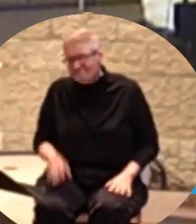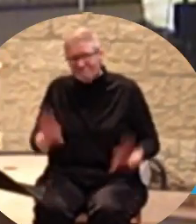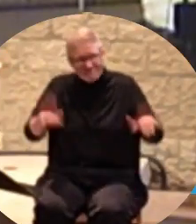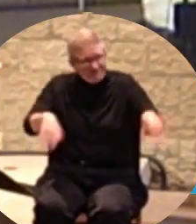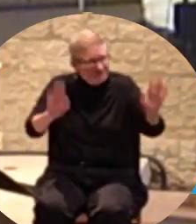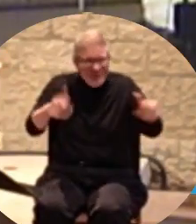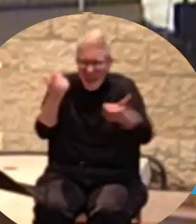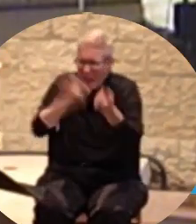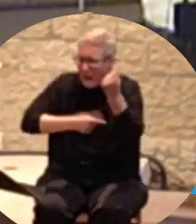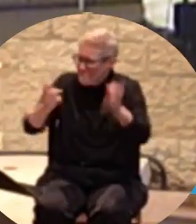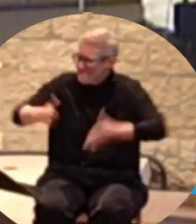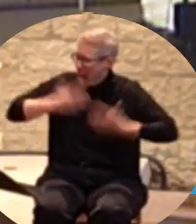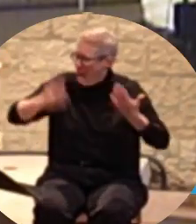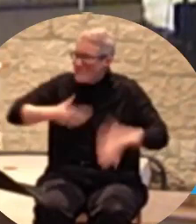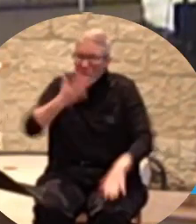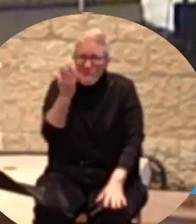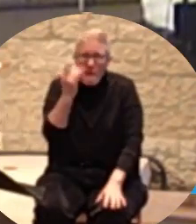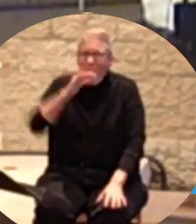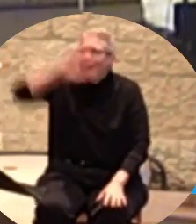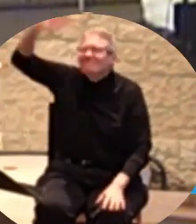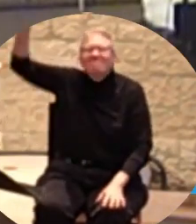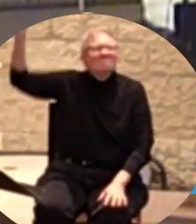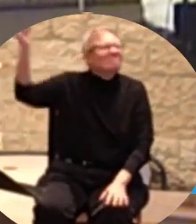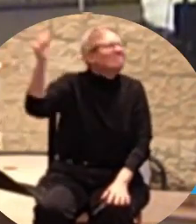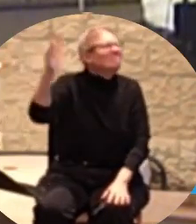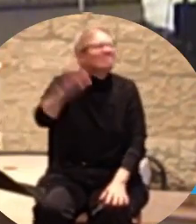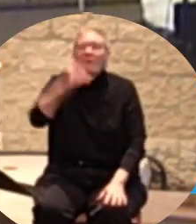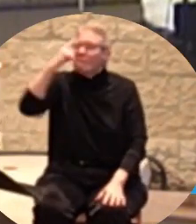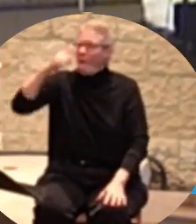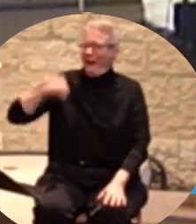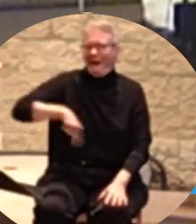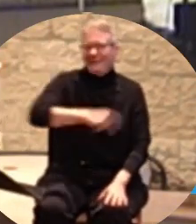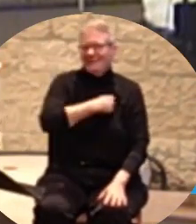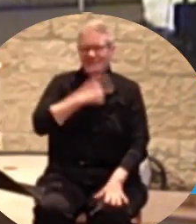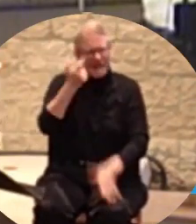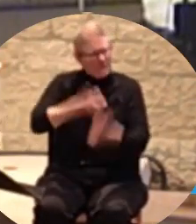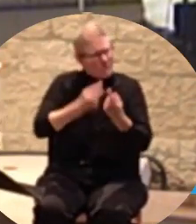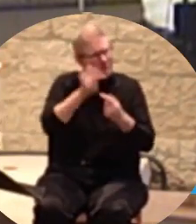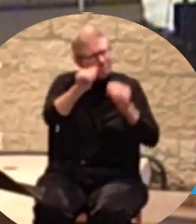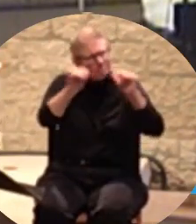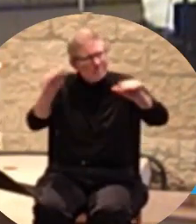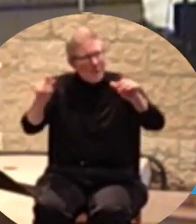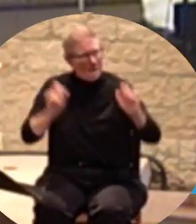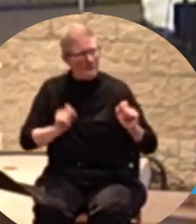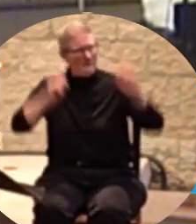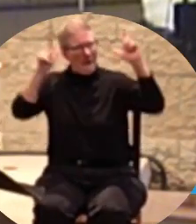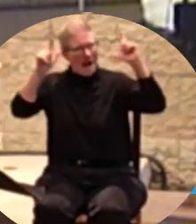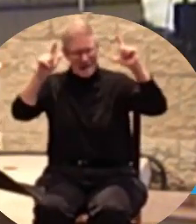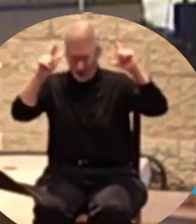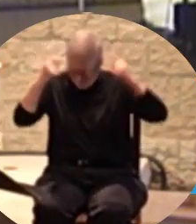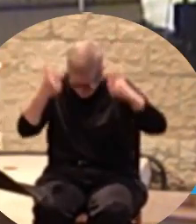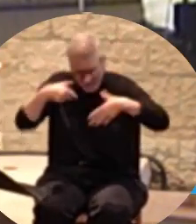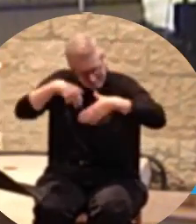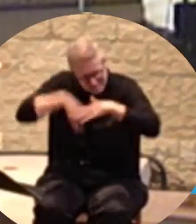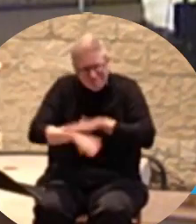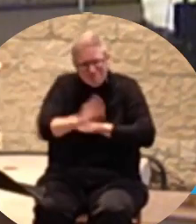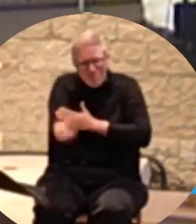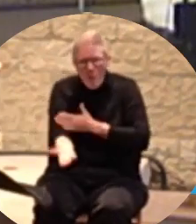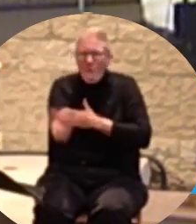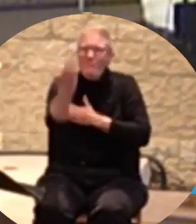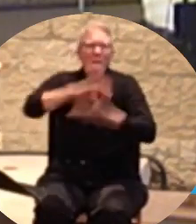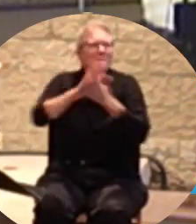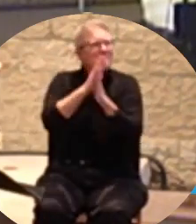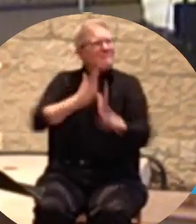Everybody be glad, because the sun is shining just for us. Everybody wake up into the morning, into happiness.